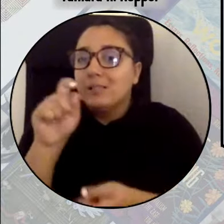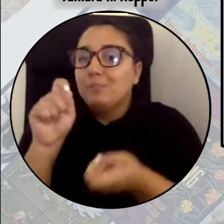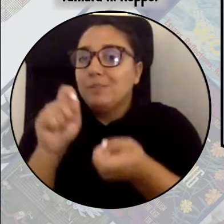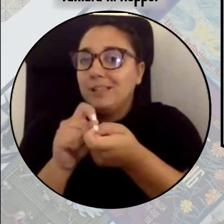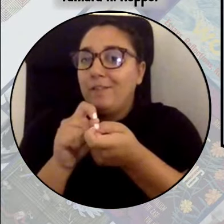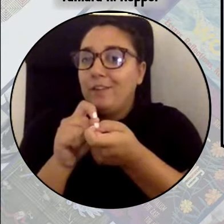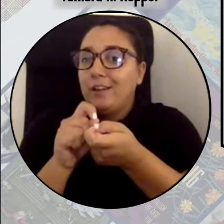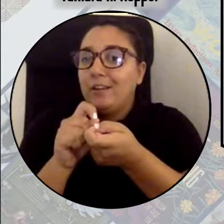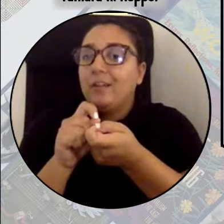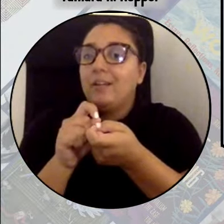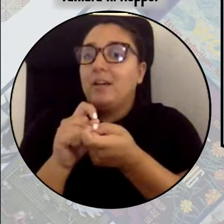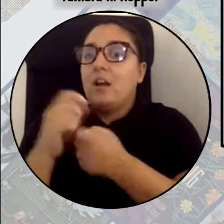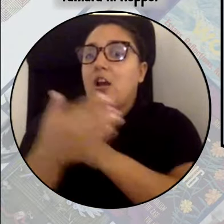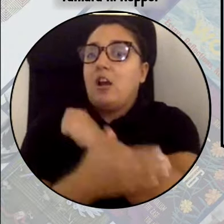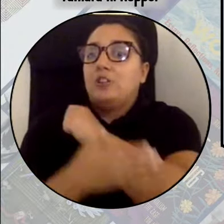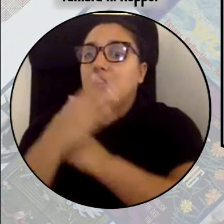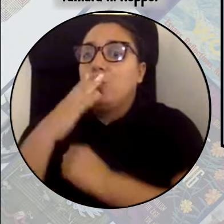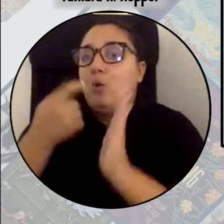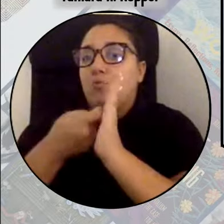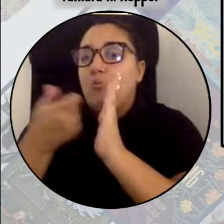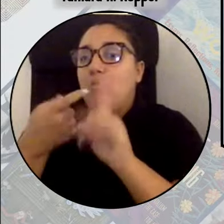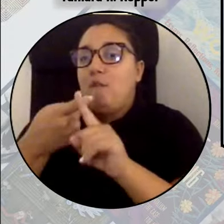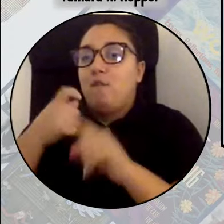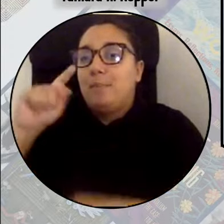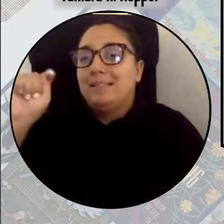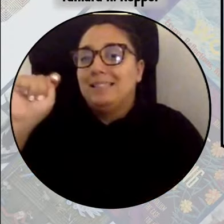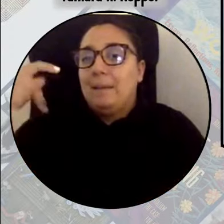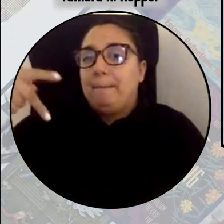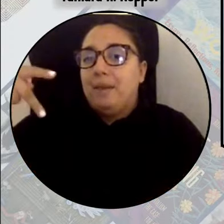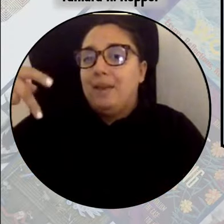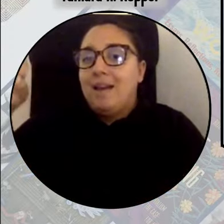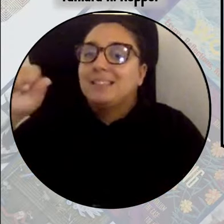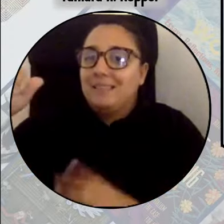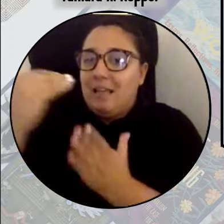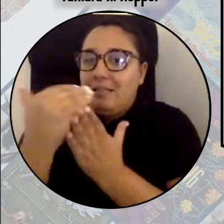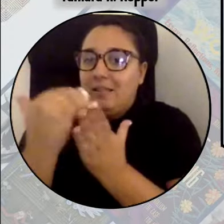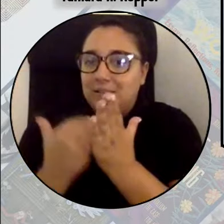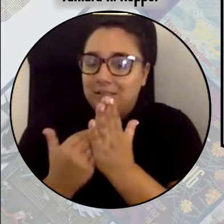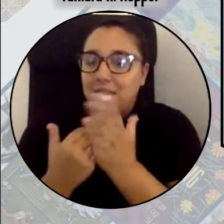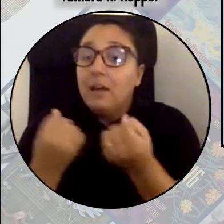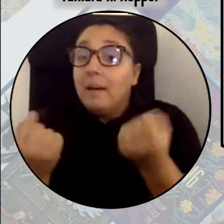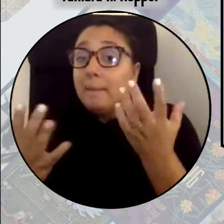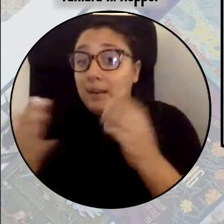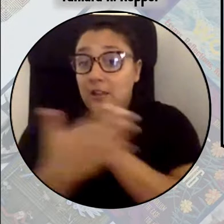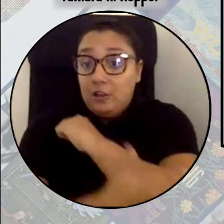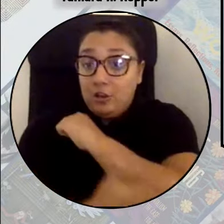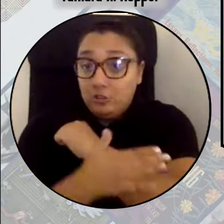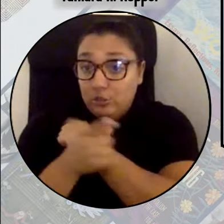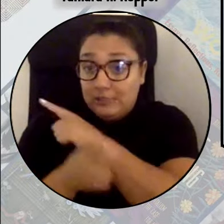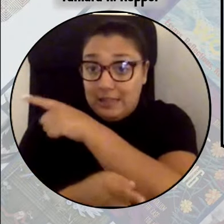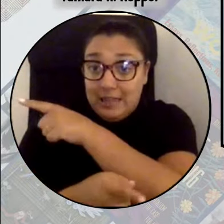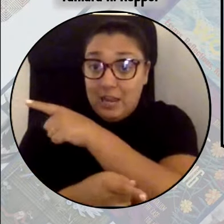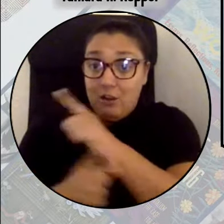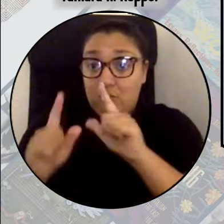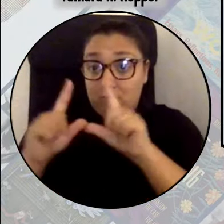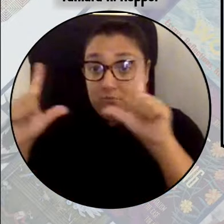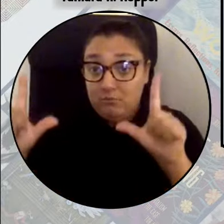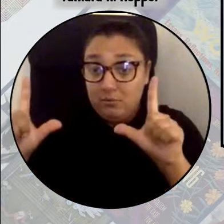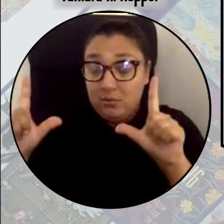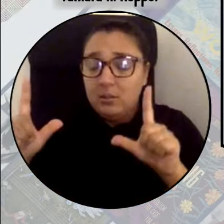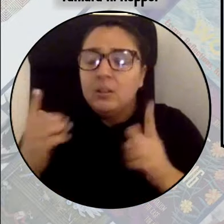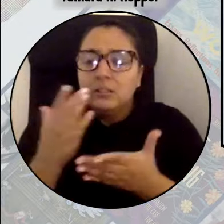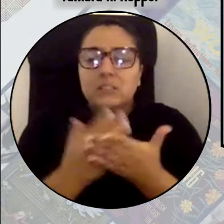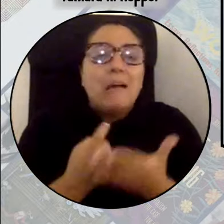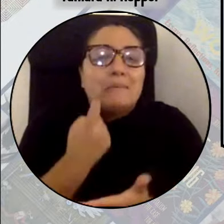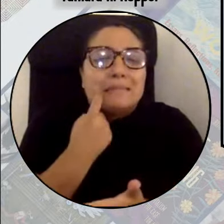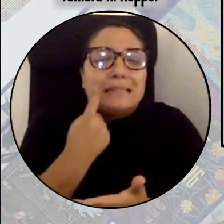the TPS list? Many people who are here under this program, some are more recent, but many have been